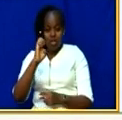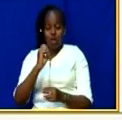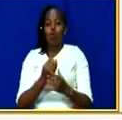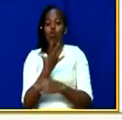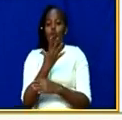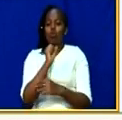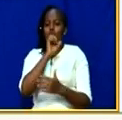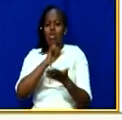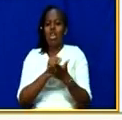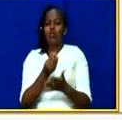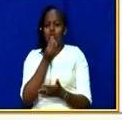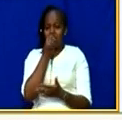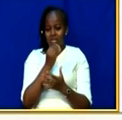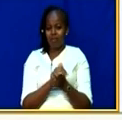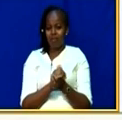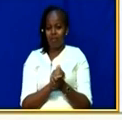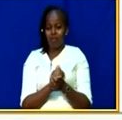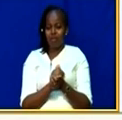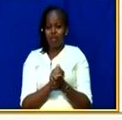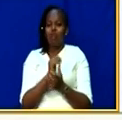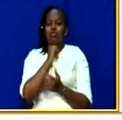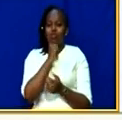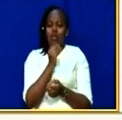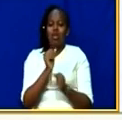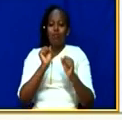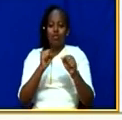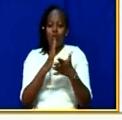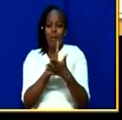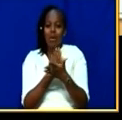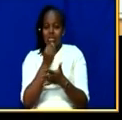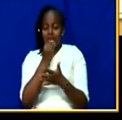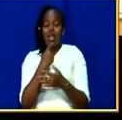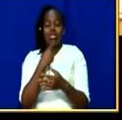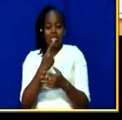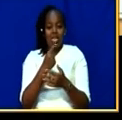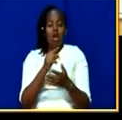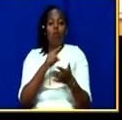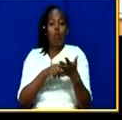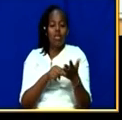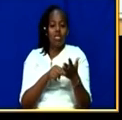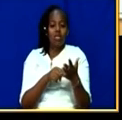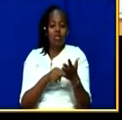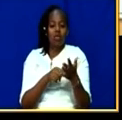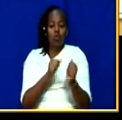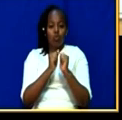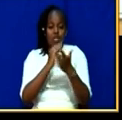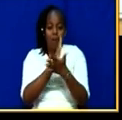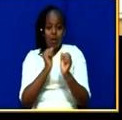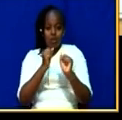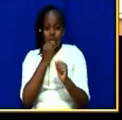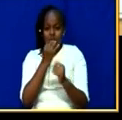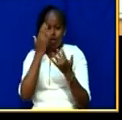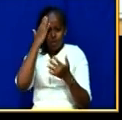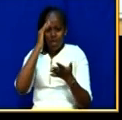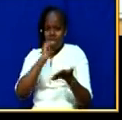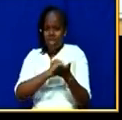we eat. not the Not the ones- edible part. I'll tell you what the edible part is. Okay, You see okay. that edible part? Yes. That edible